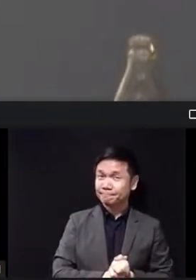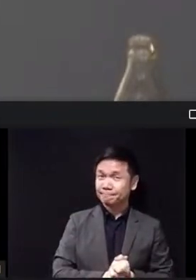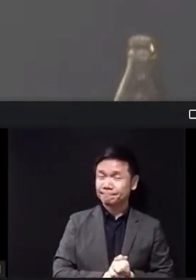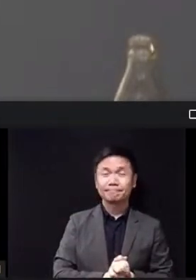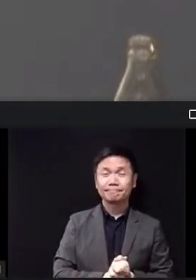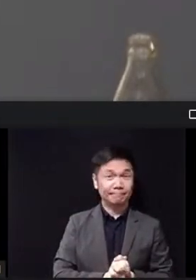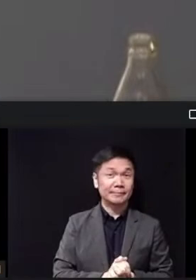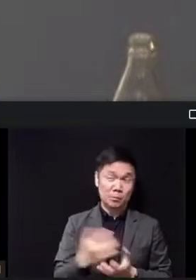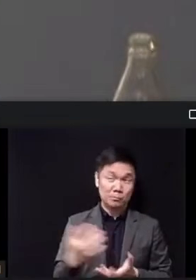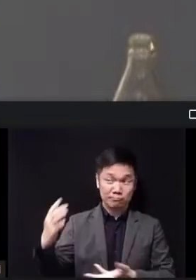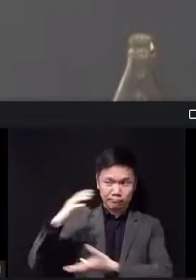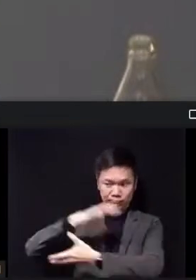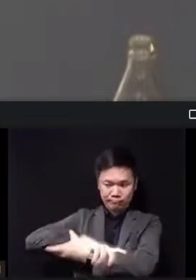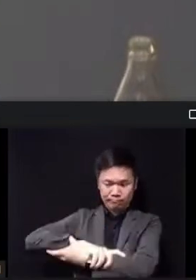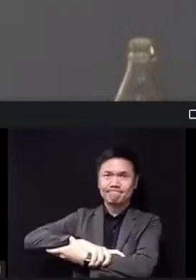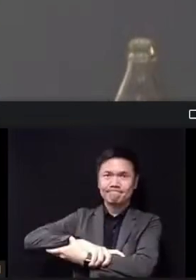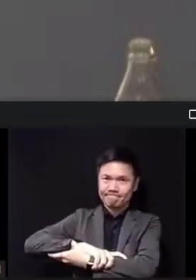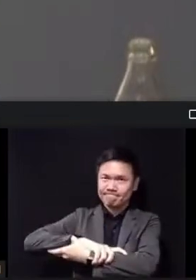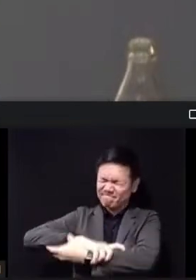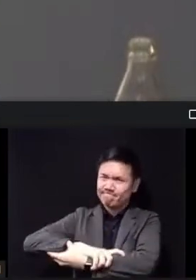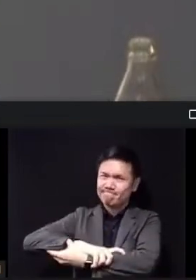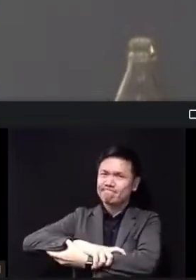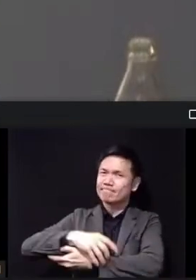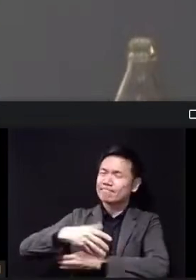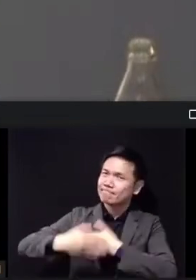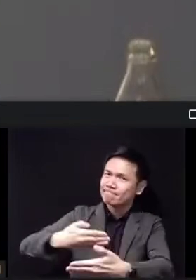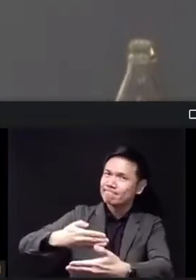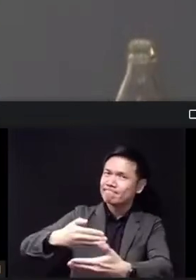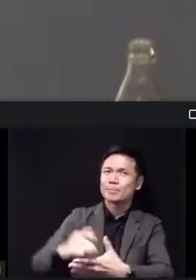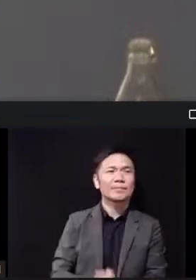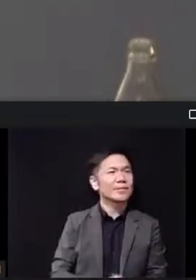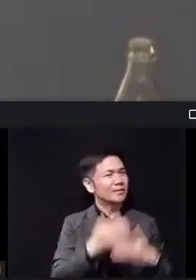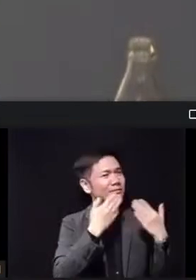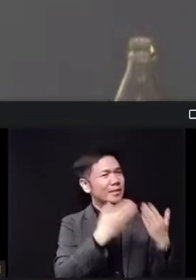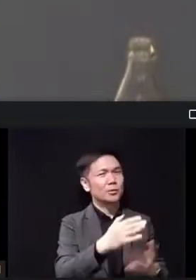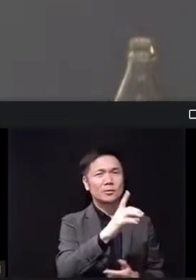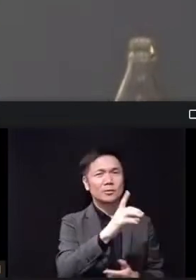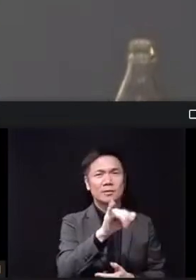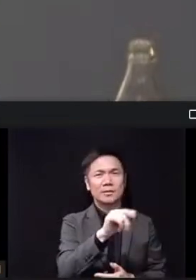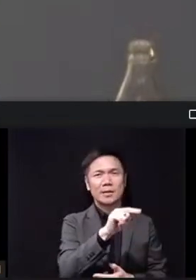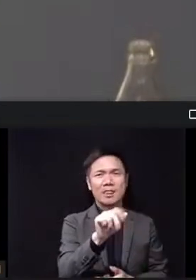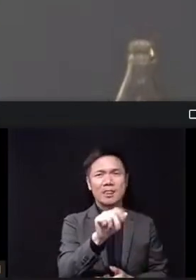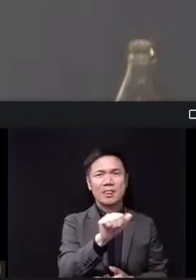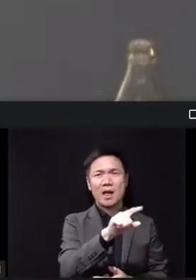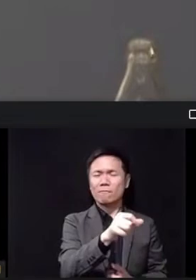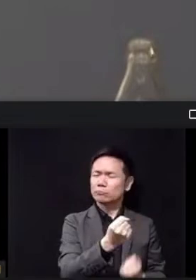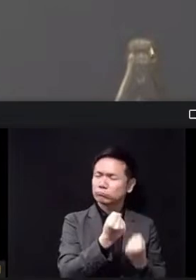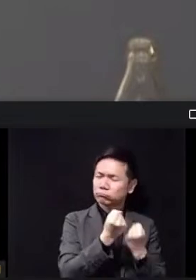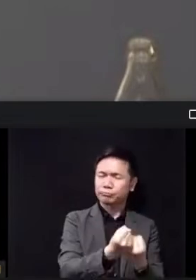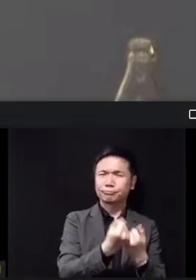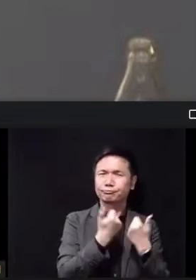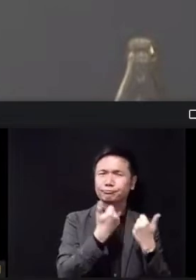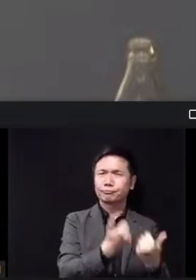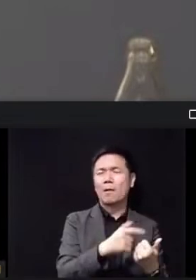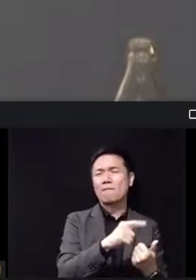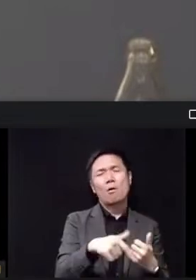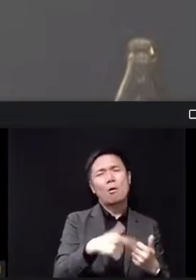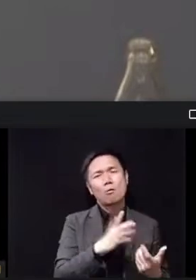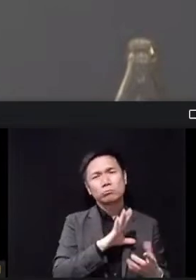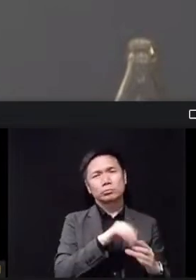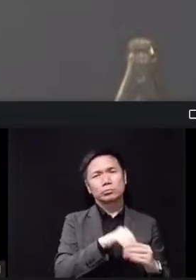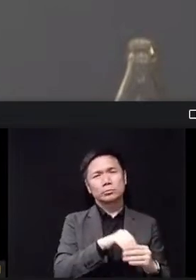this partnership in the future. I thank Diana in particular for her dedication and